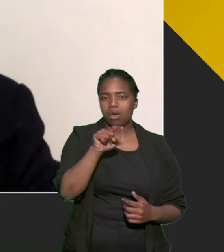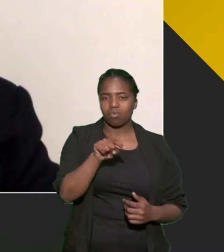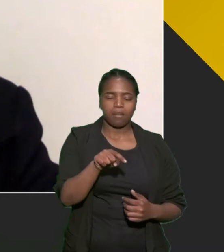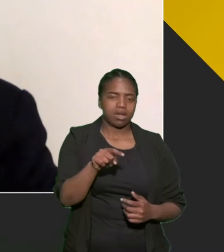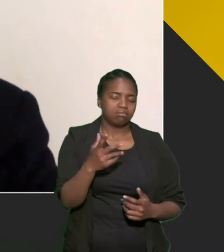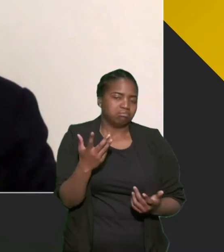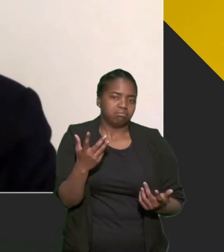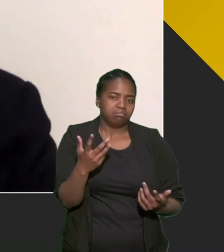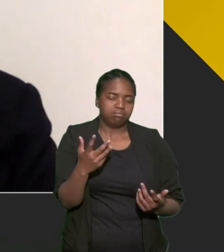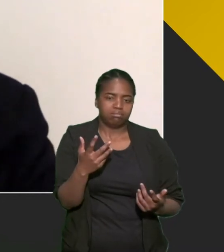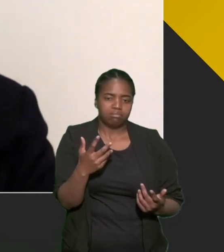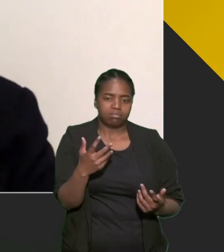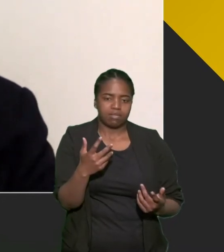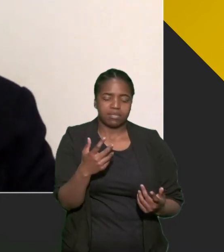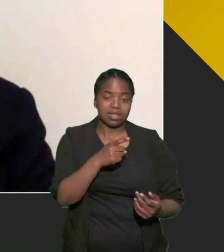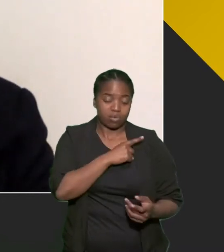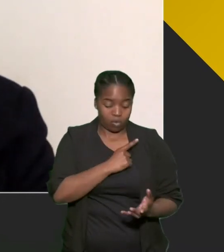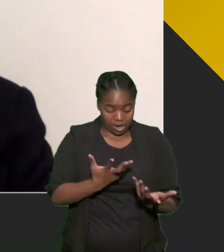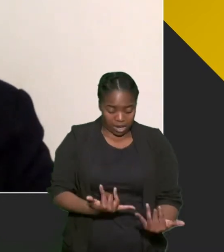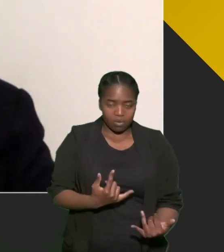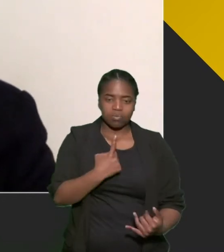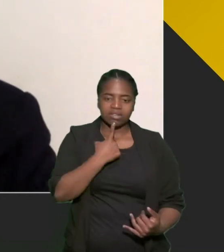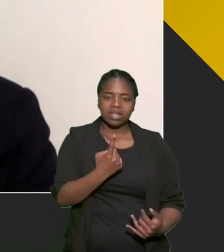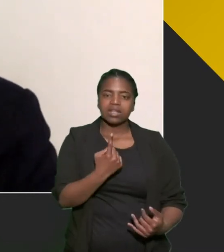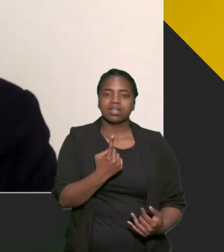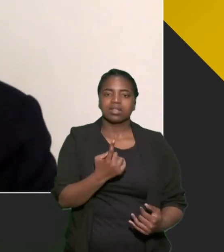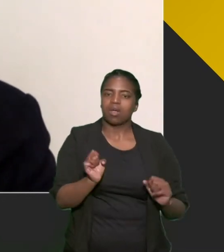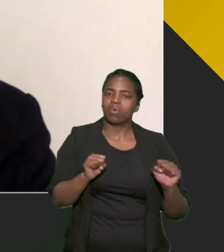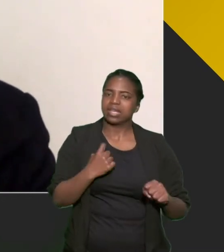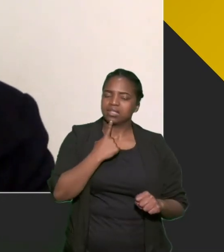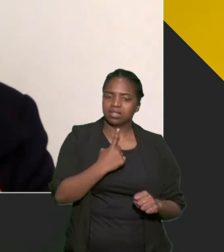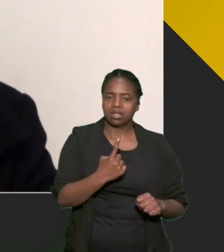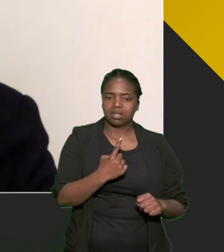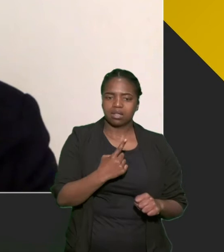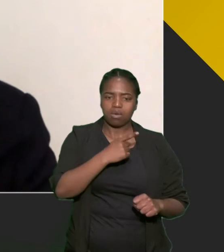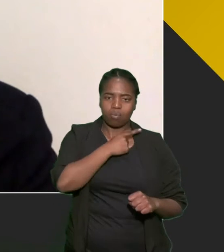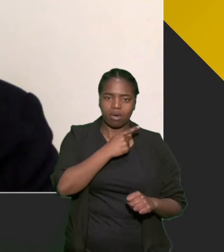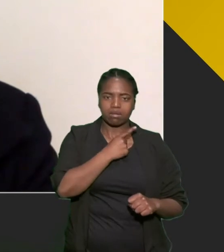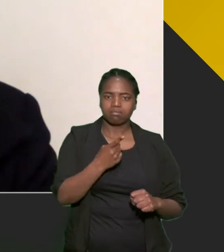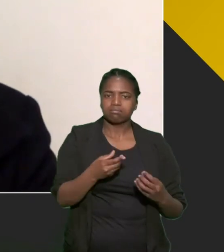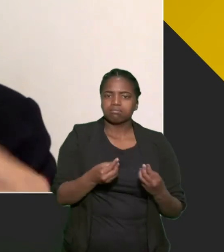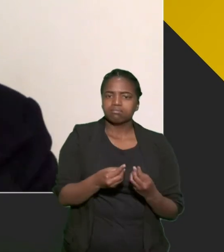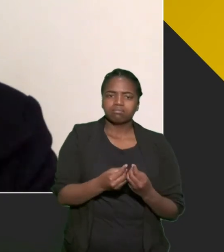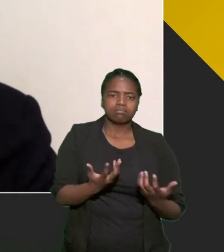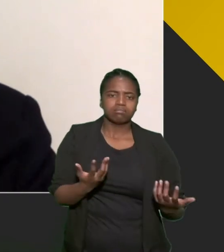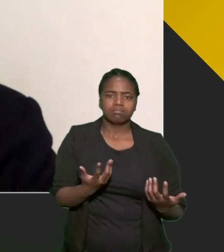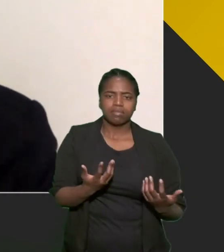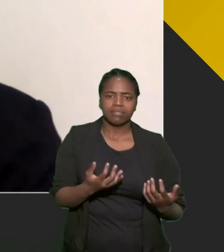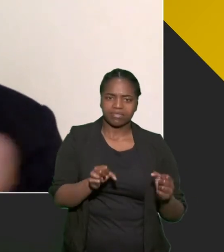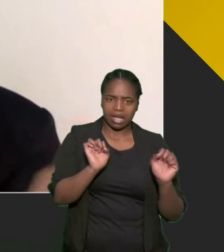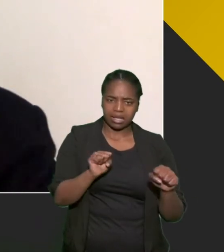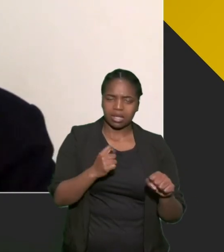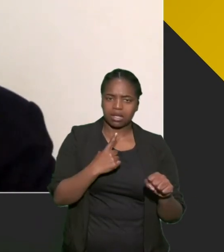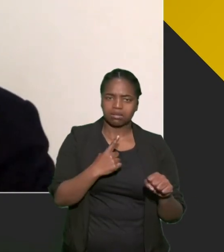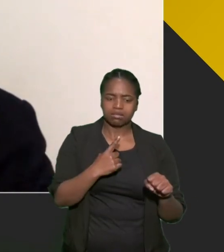in Botswana, that's why we now actually have the potential of saying, fine, because we're importing commodities A, B, and C, I can actually